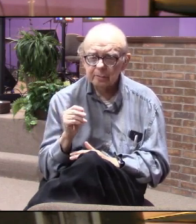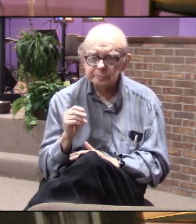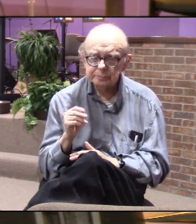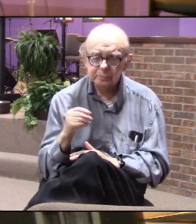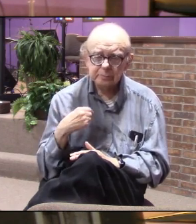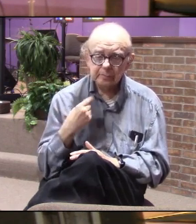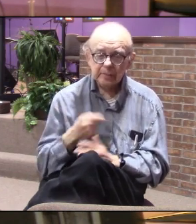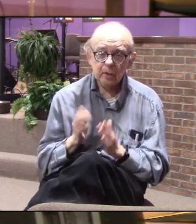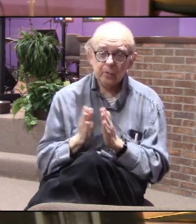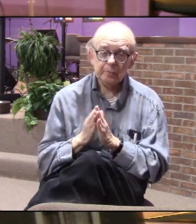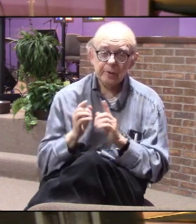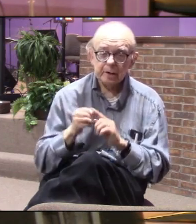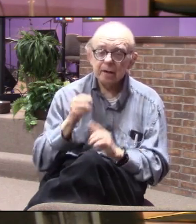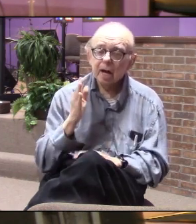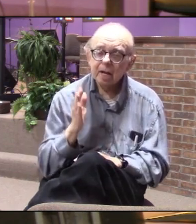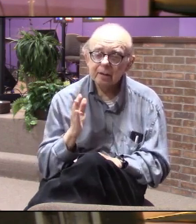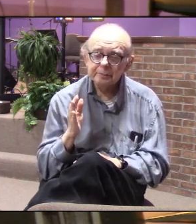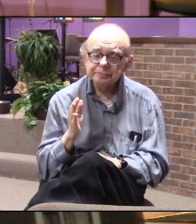We pray to God.